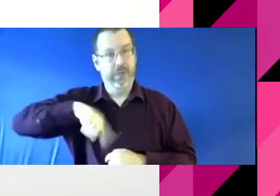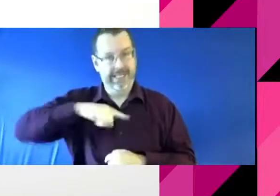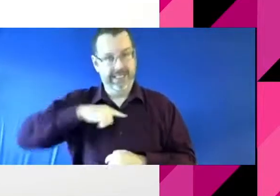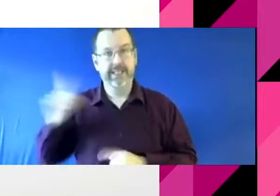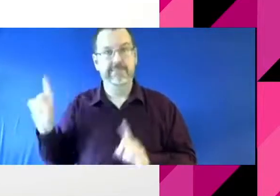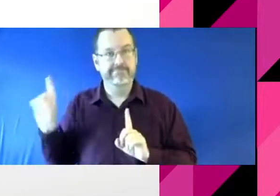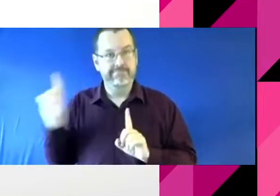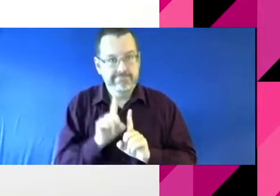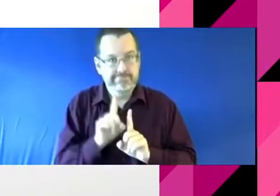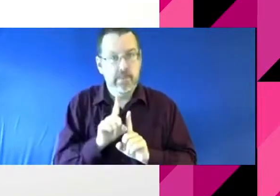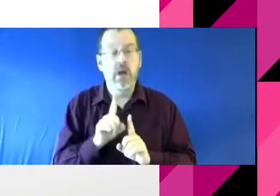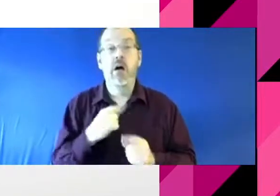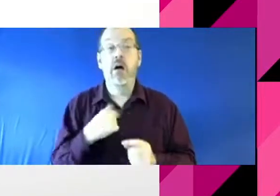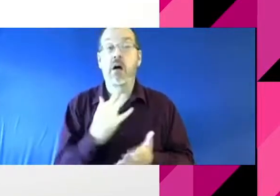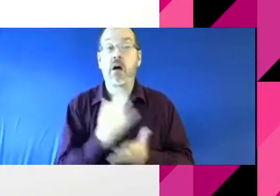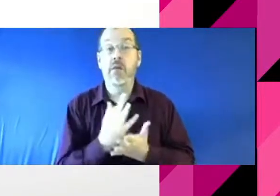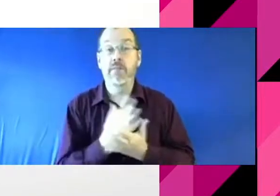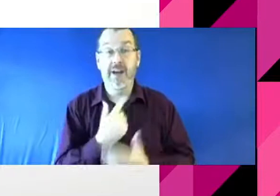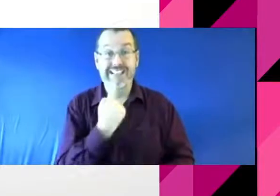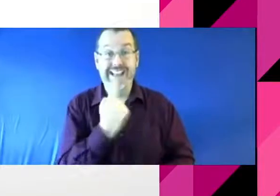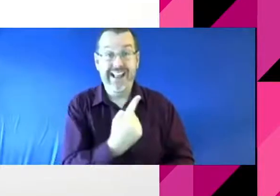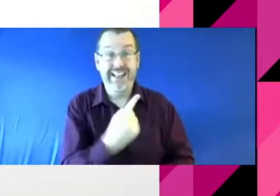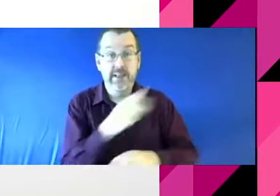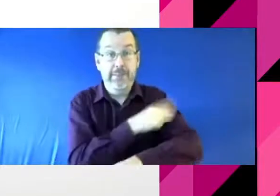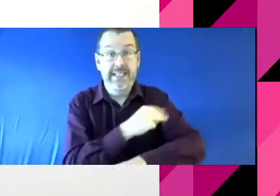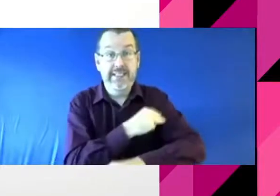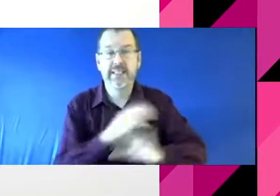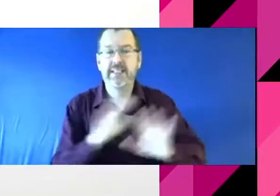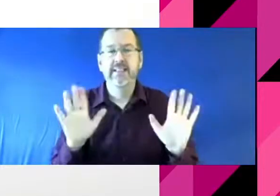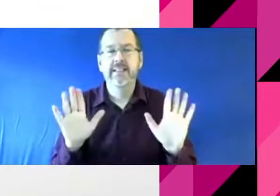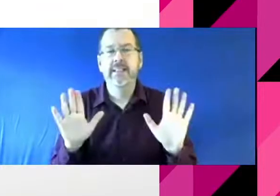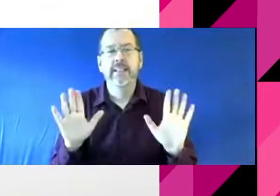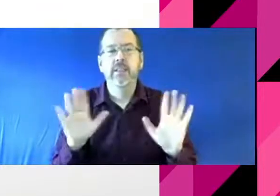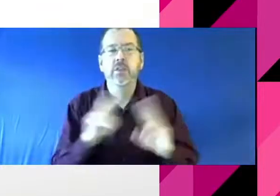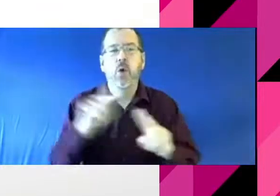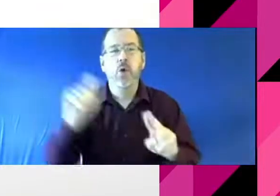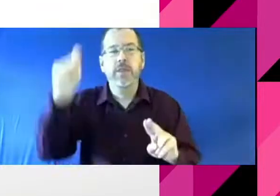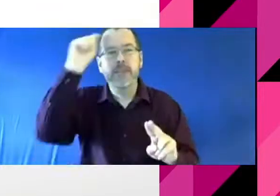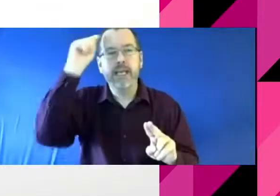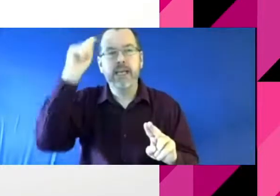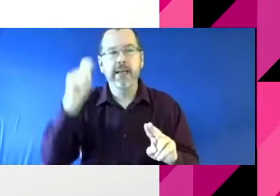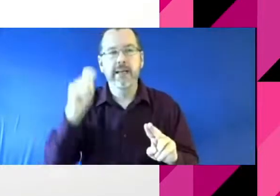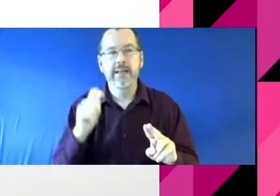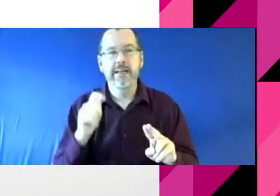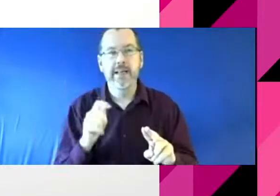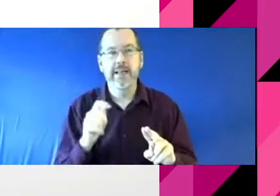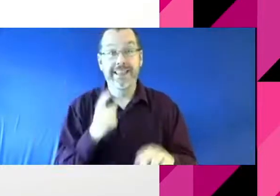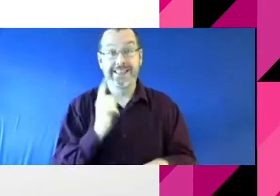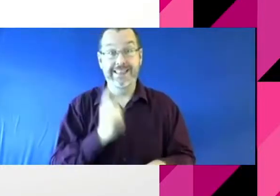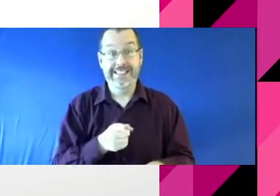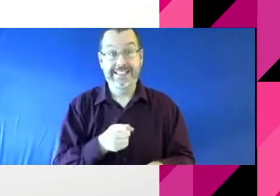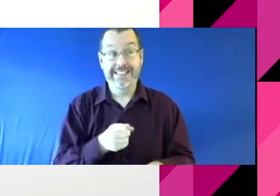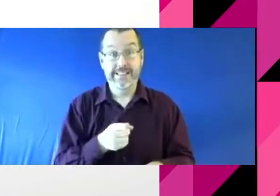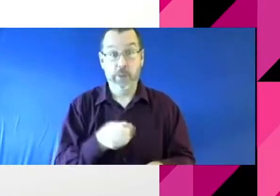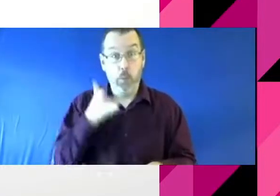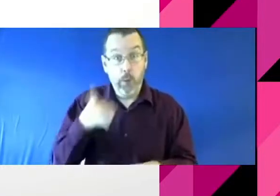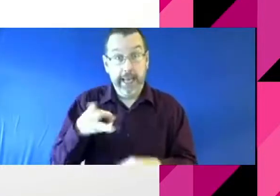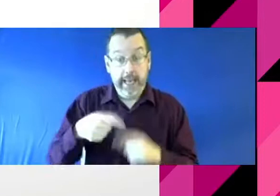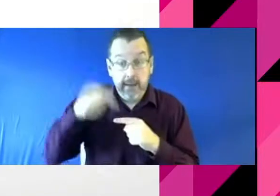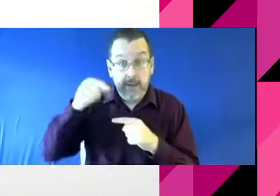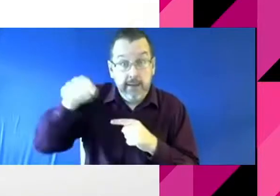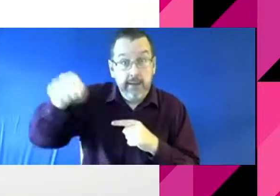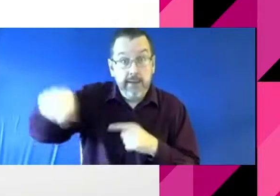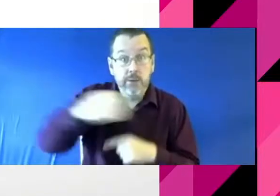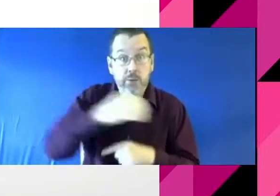police, don't think of this just as a pathway to a trial. Think about this